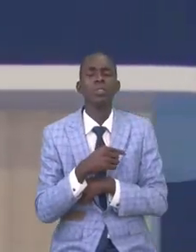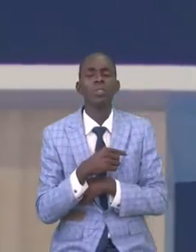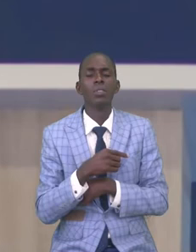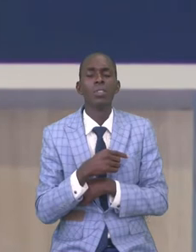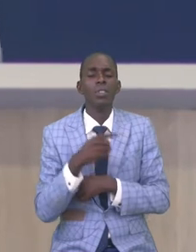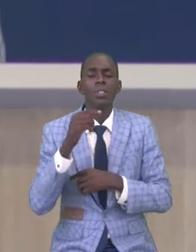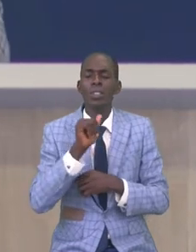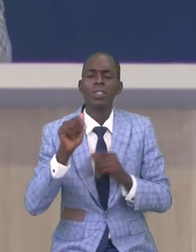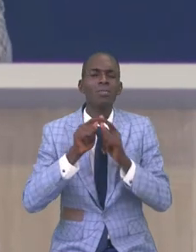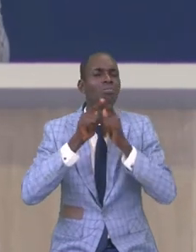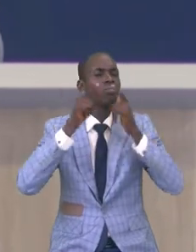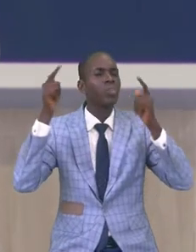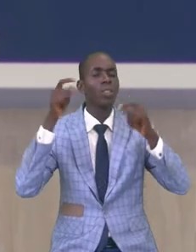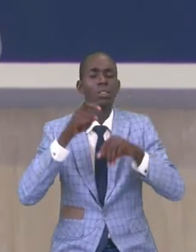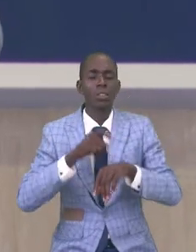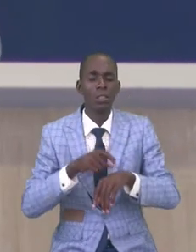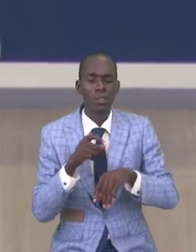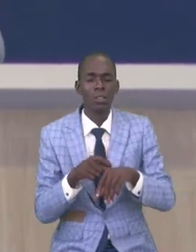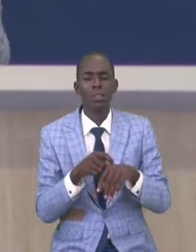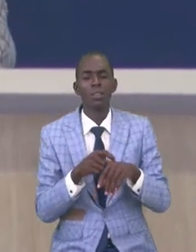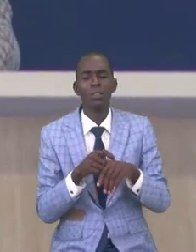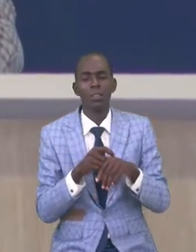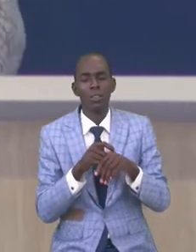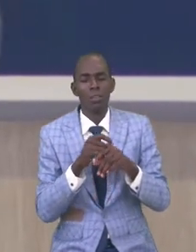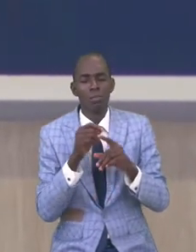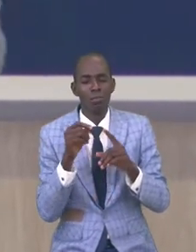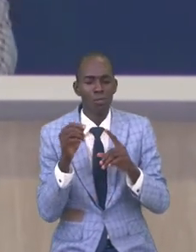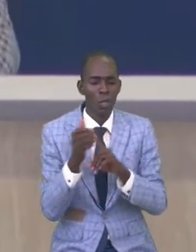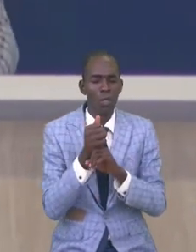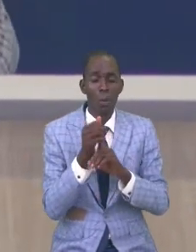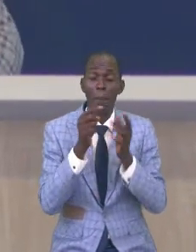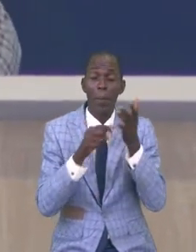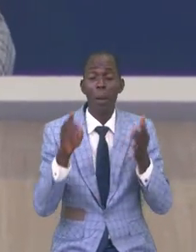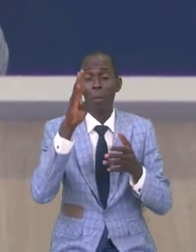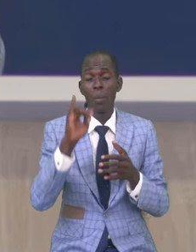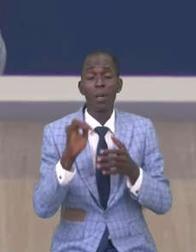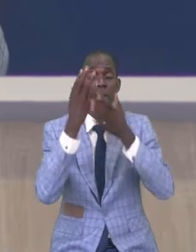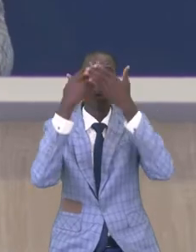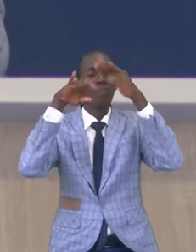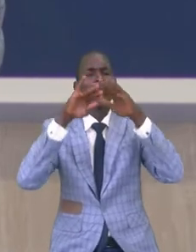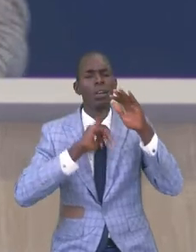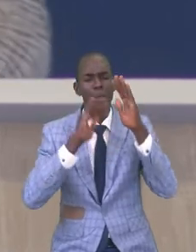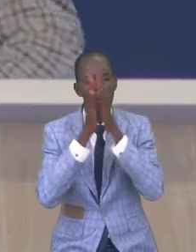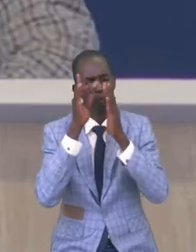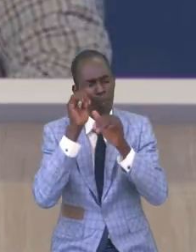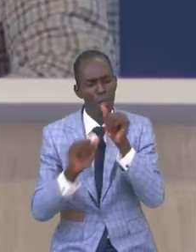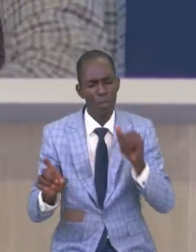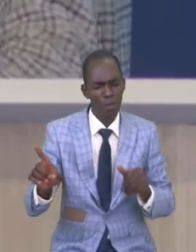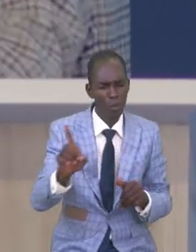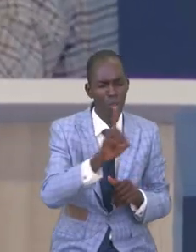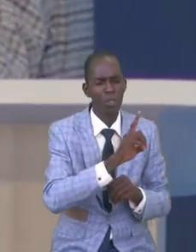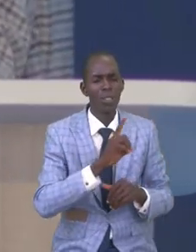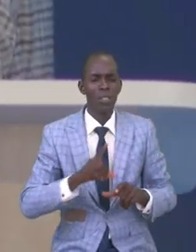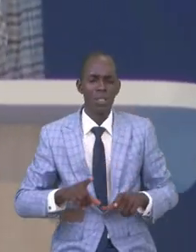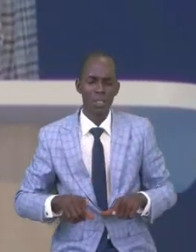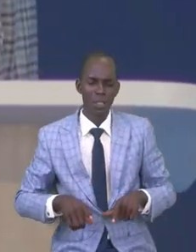great moment marked by heaven. I pray for everyone. Leaving